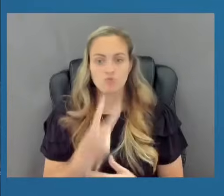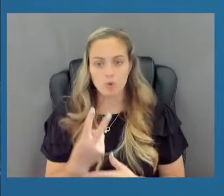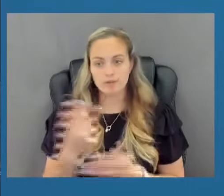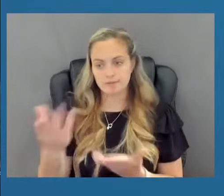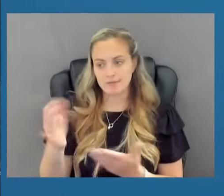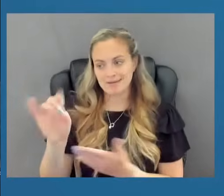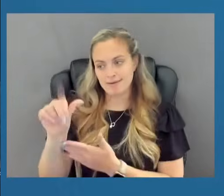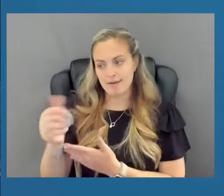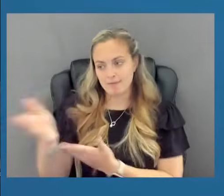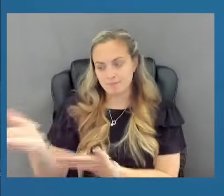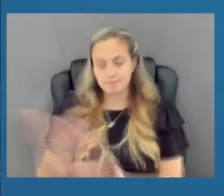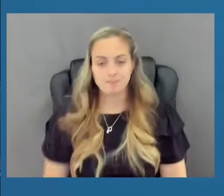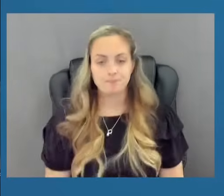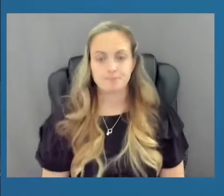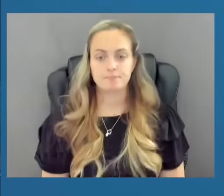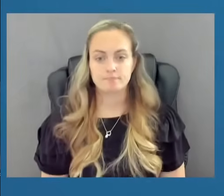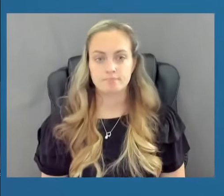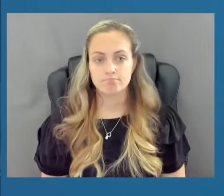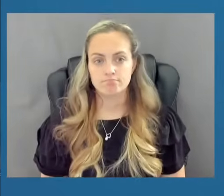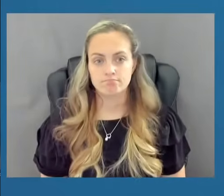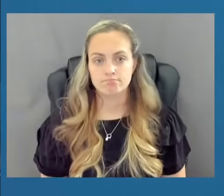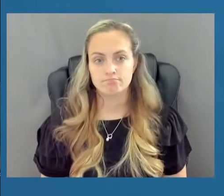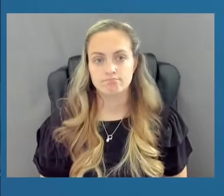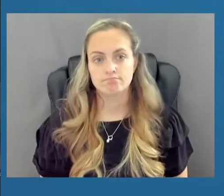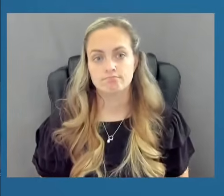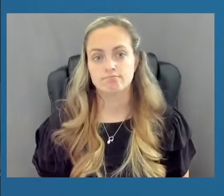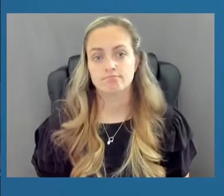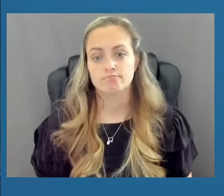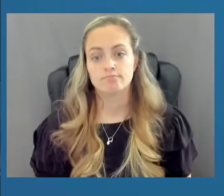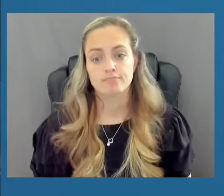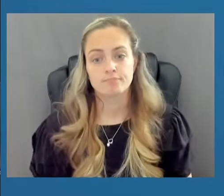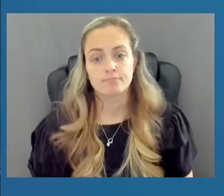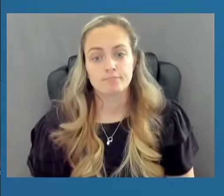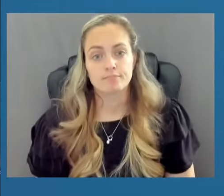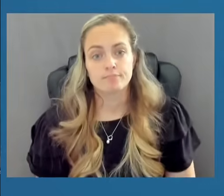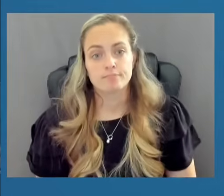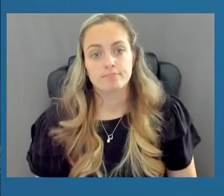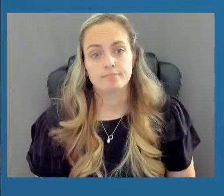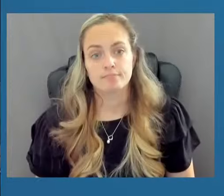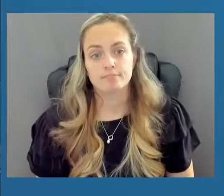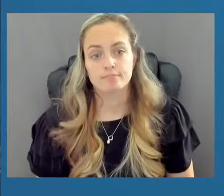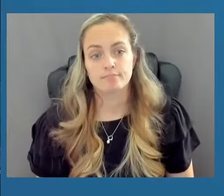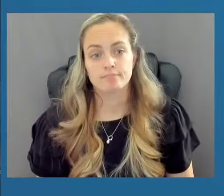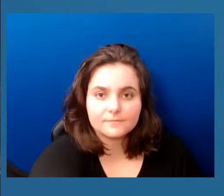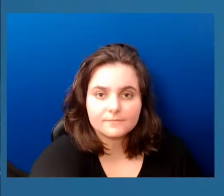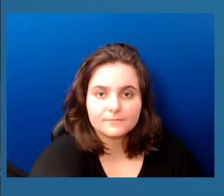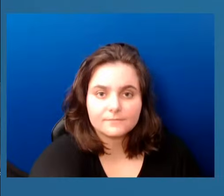DA.